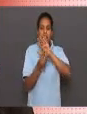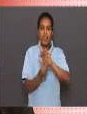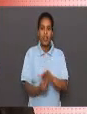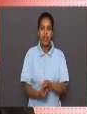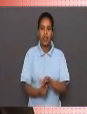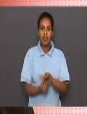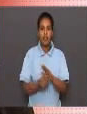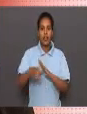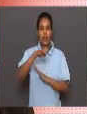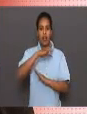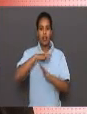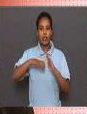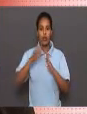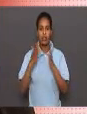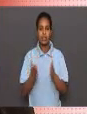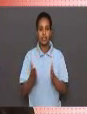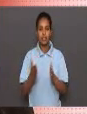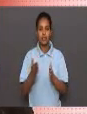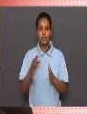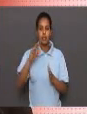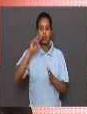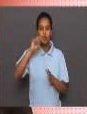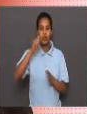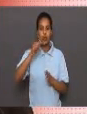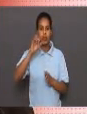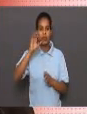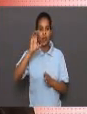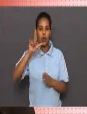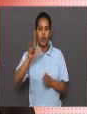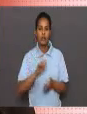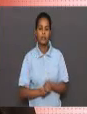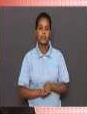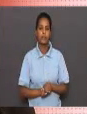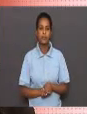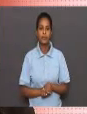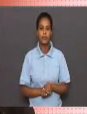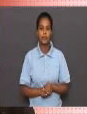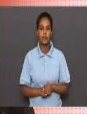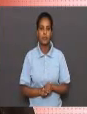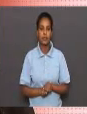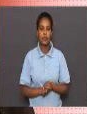ions affects the electrolysis of sodium chloride.